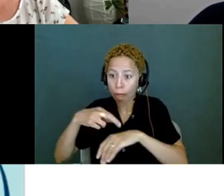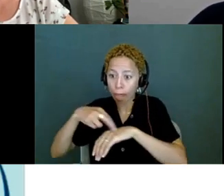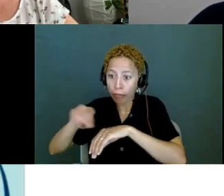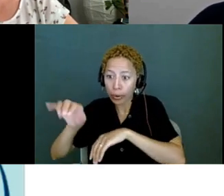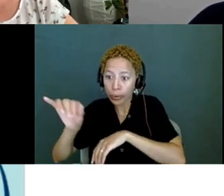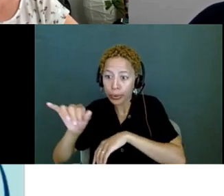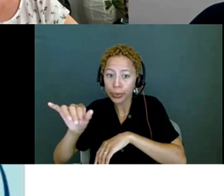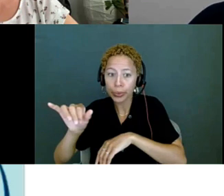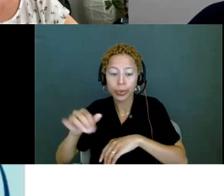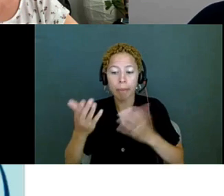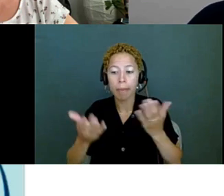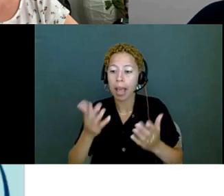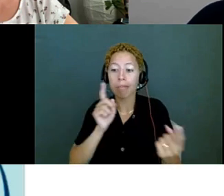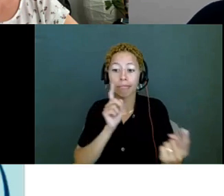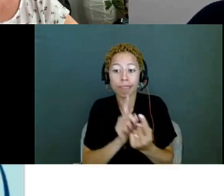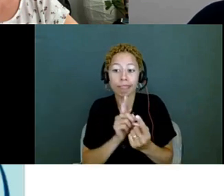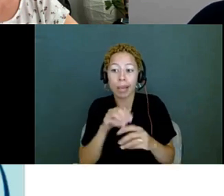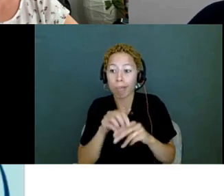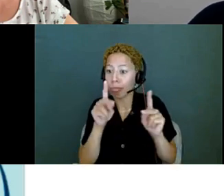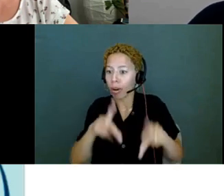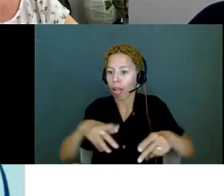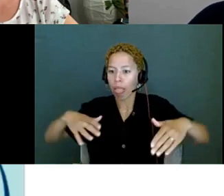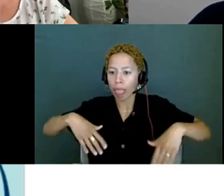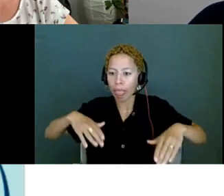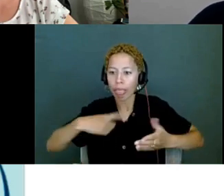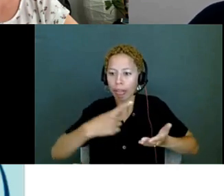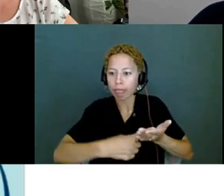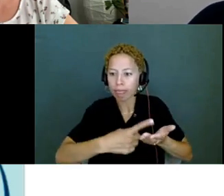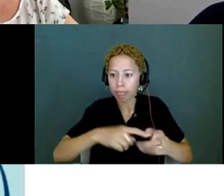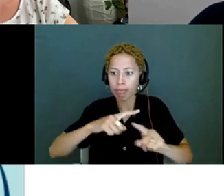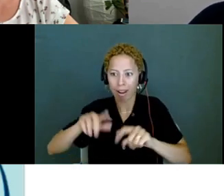face-to-face conversation with these students.